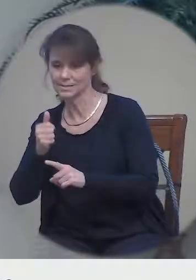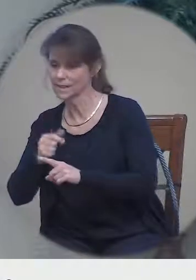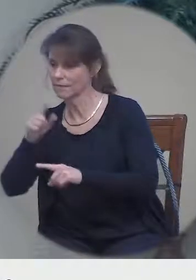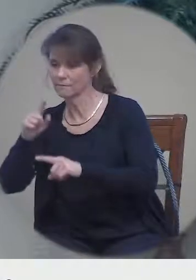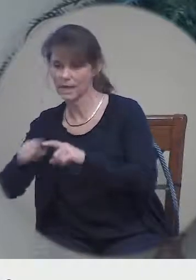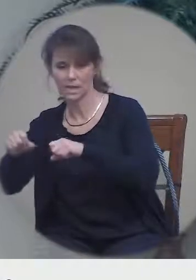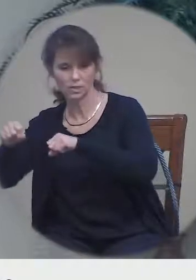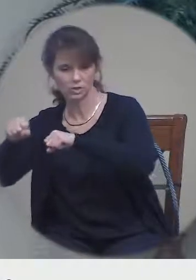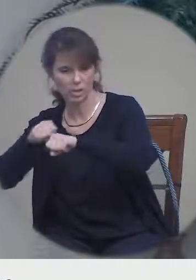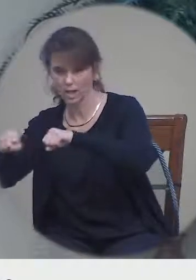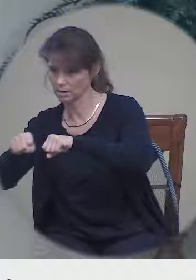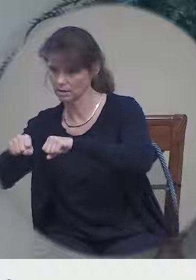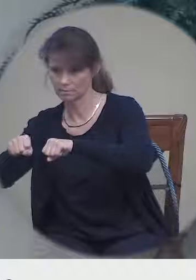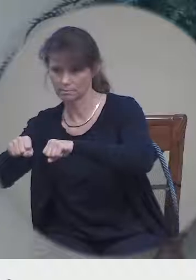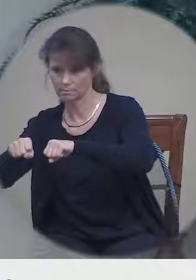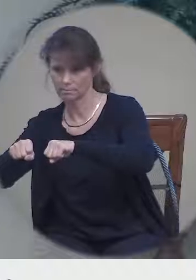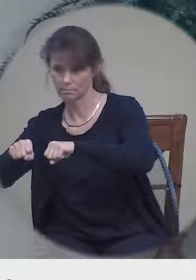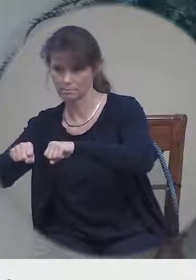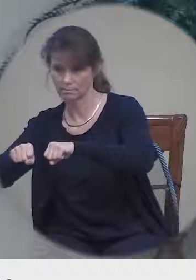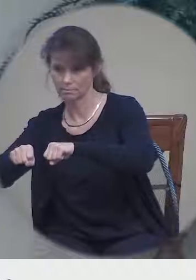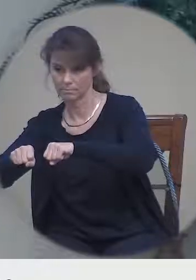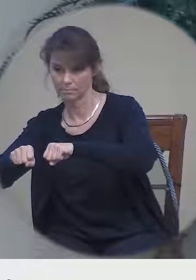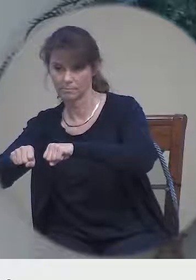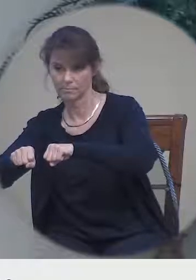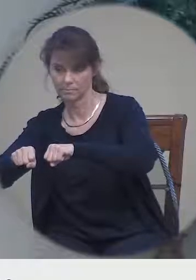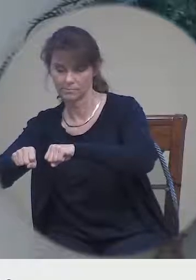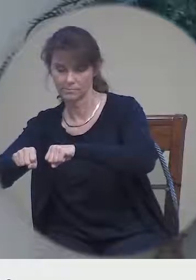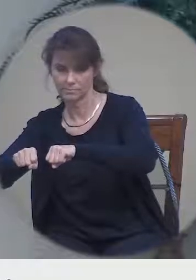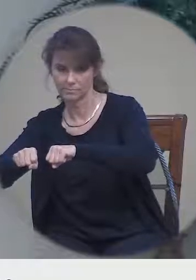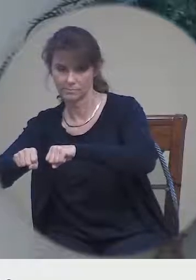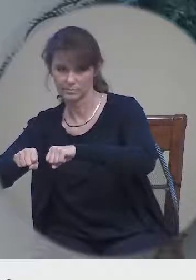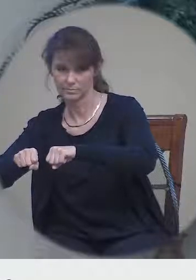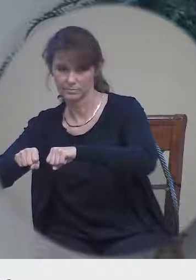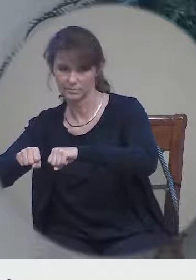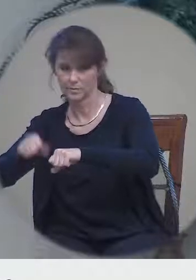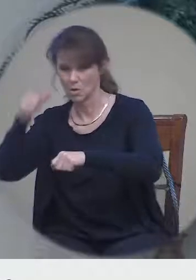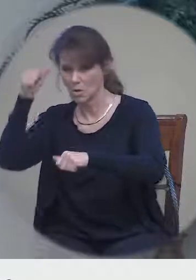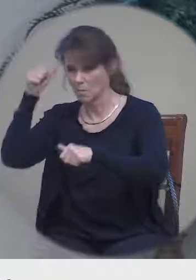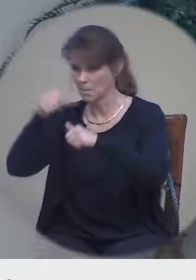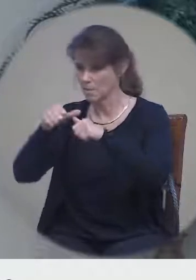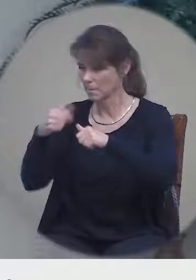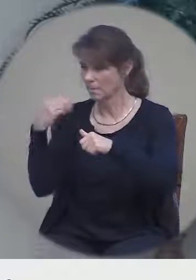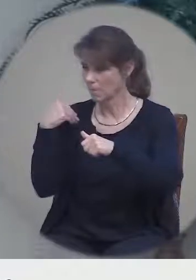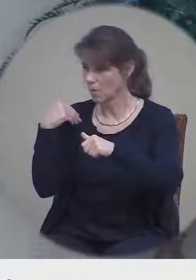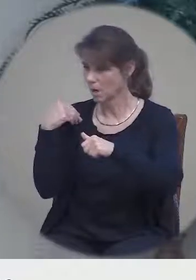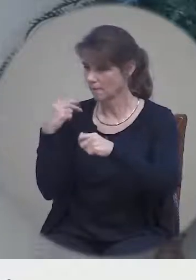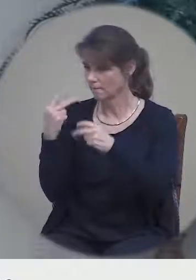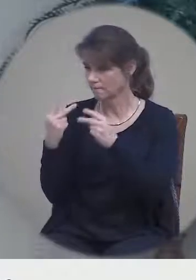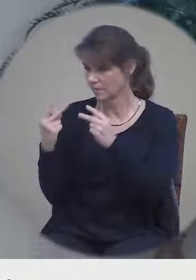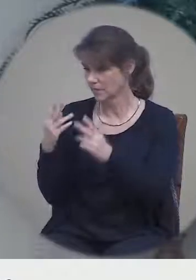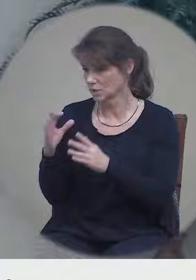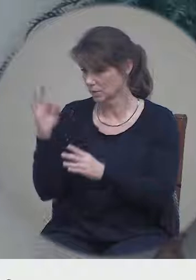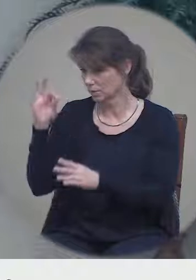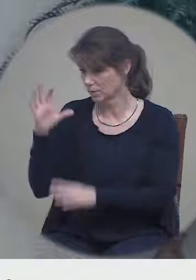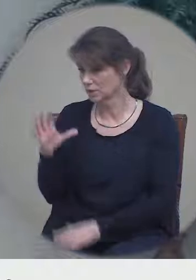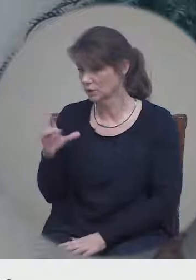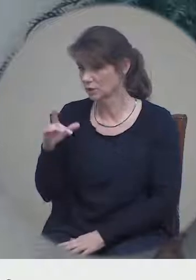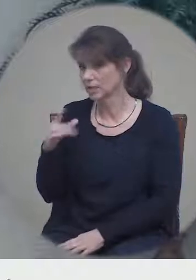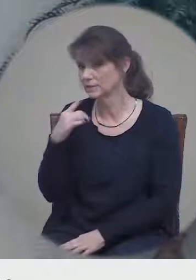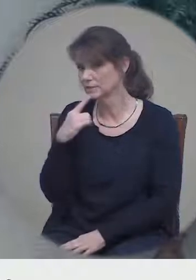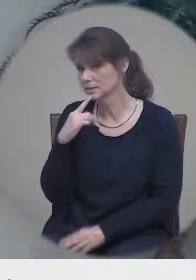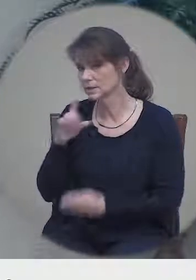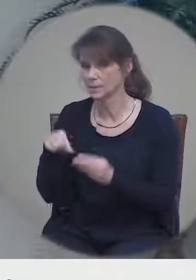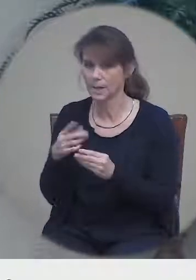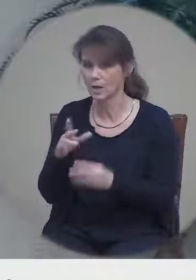it's the kingdom. You remember when Brother Longstreth was here, he was talking about the nature of the kingdom. It could be something here